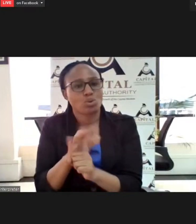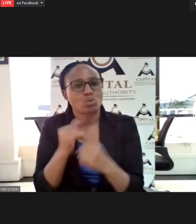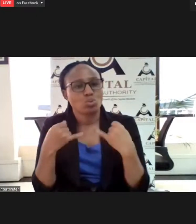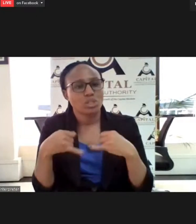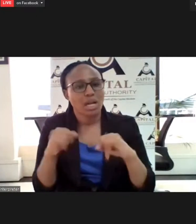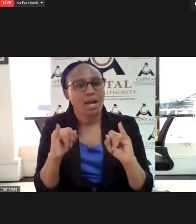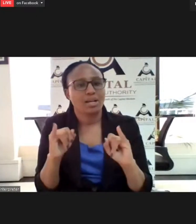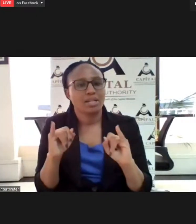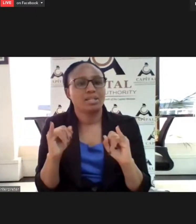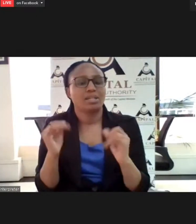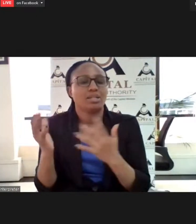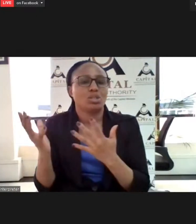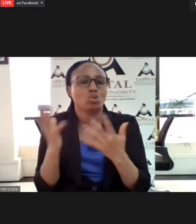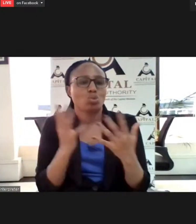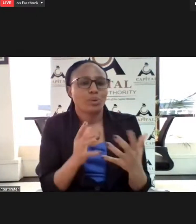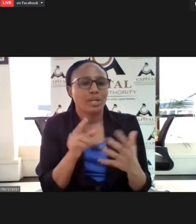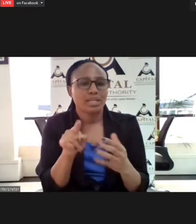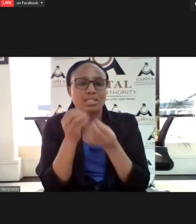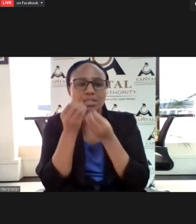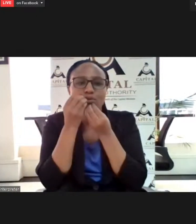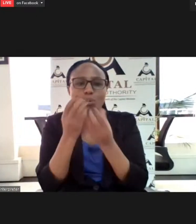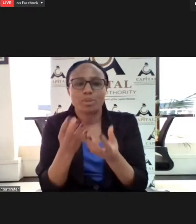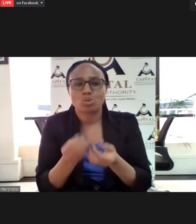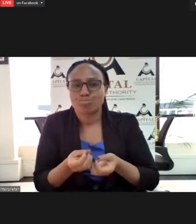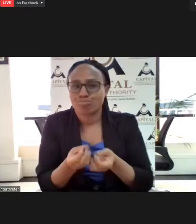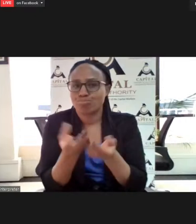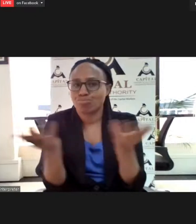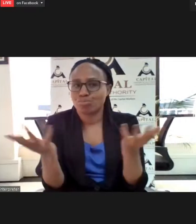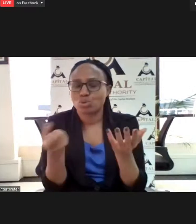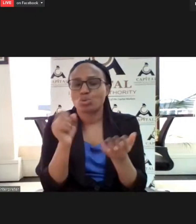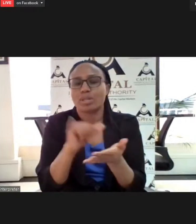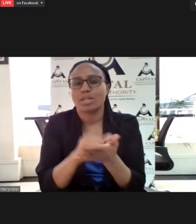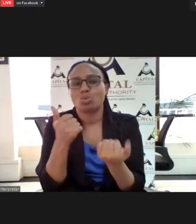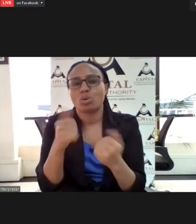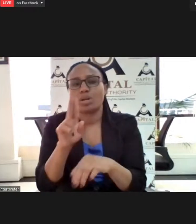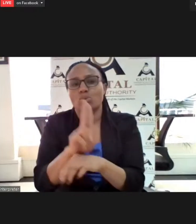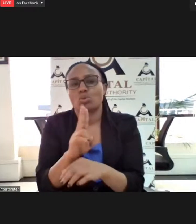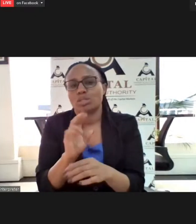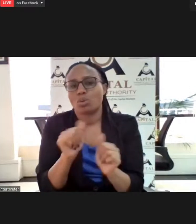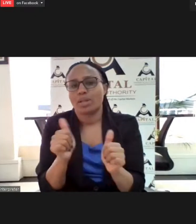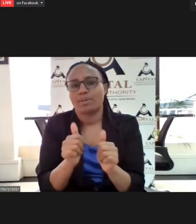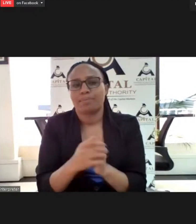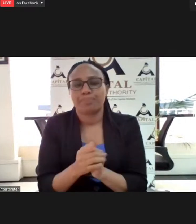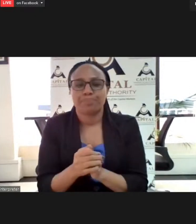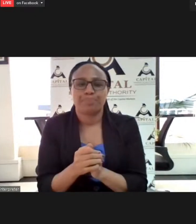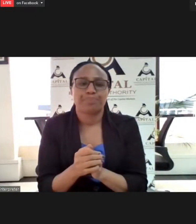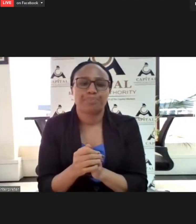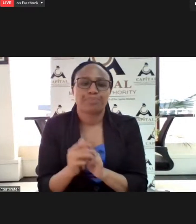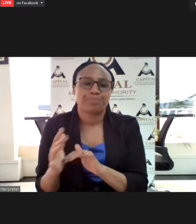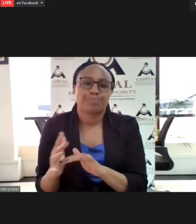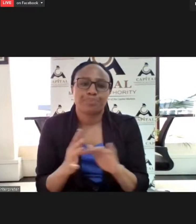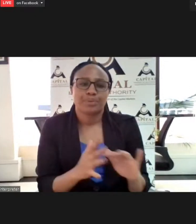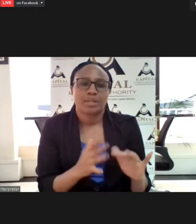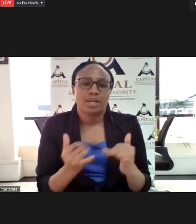this information to you, and so you can use it appropriately. Allow me to now invite